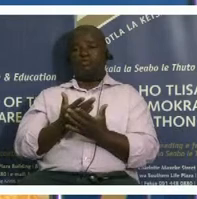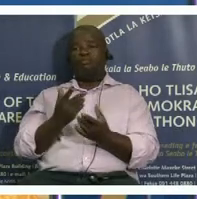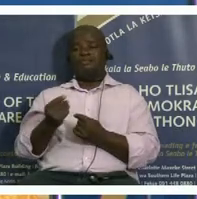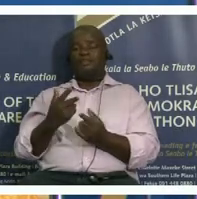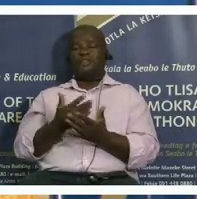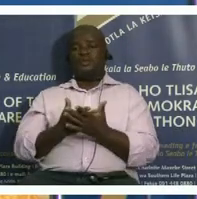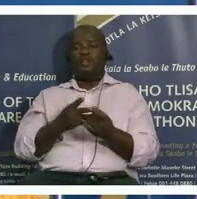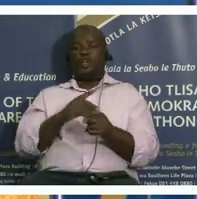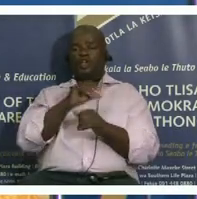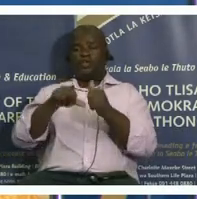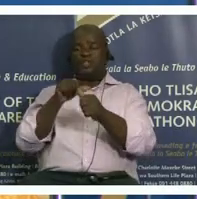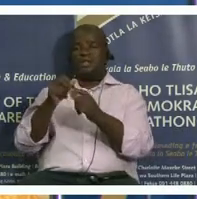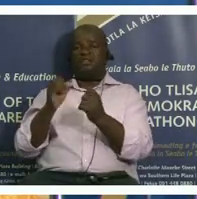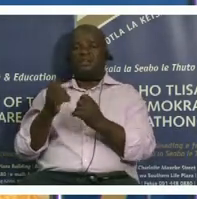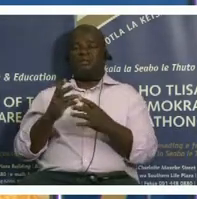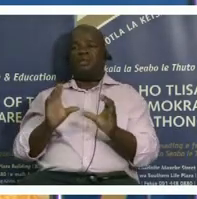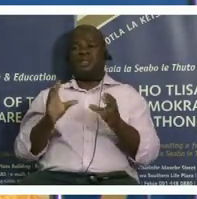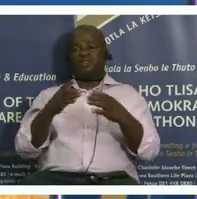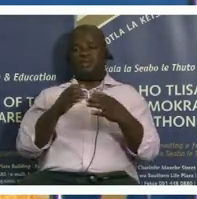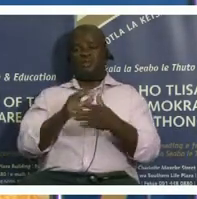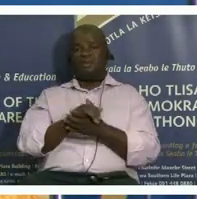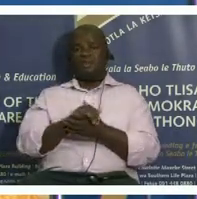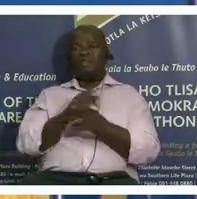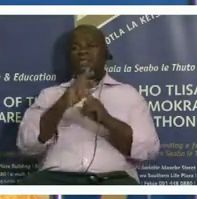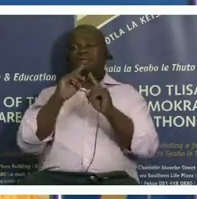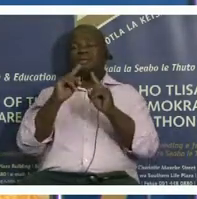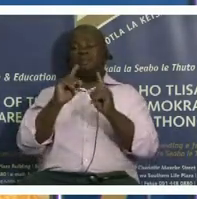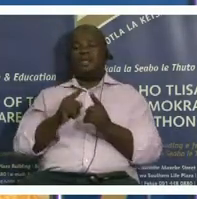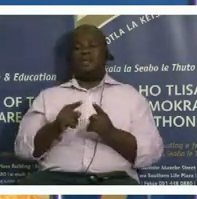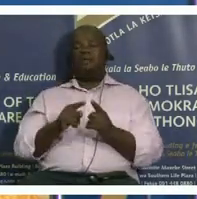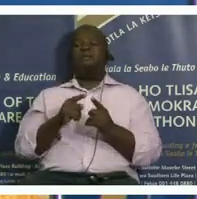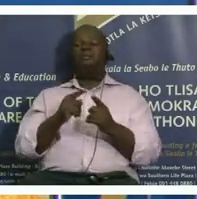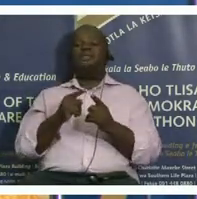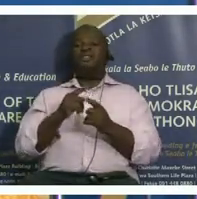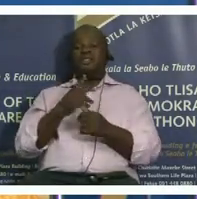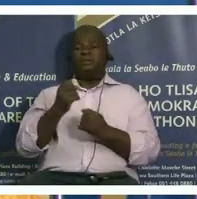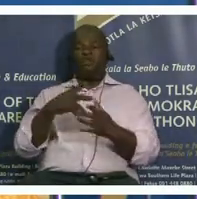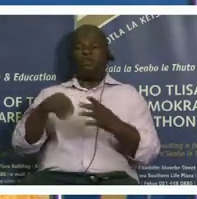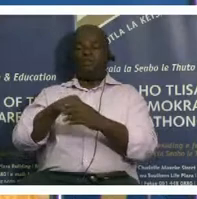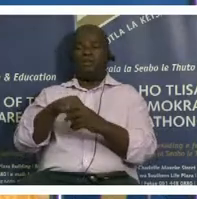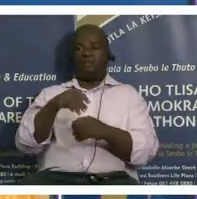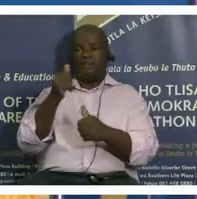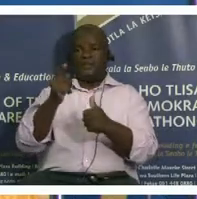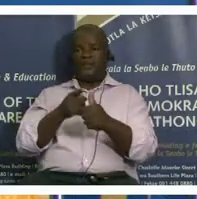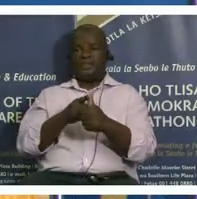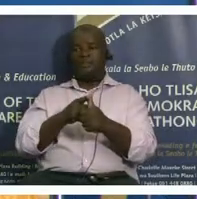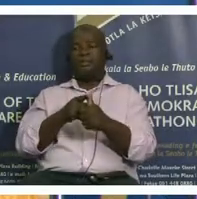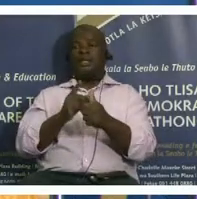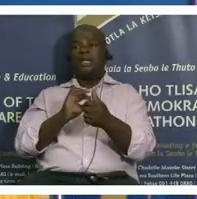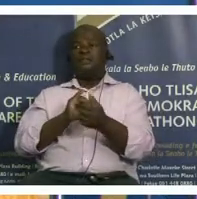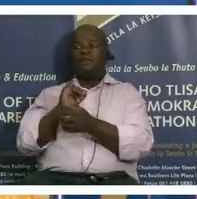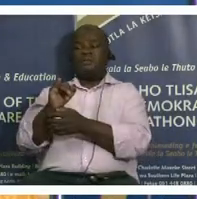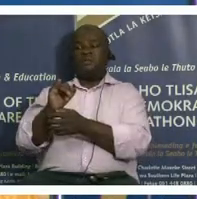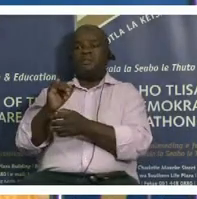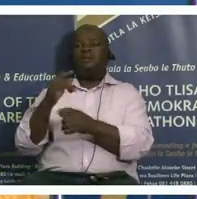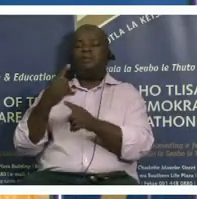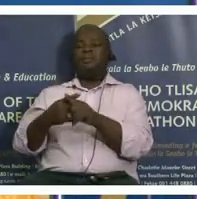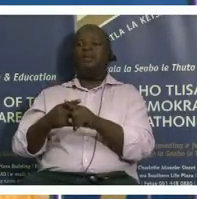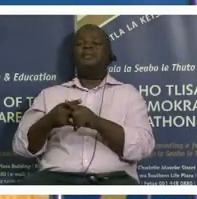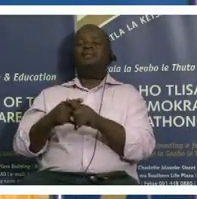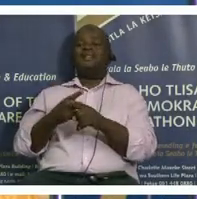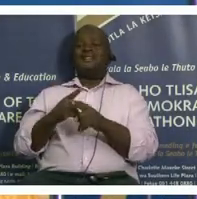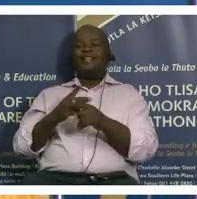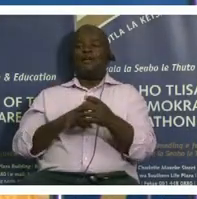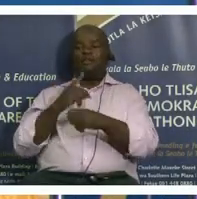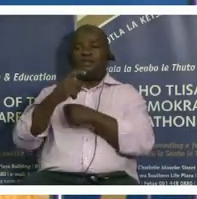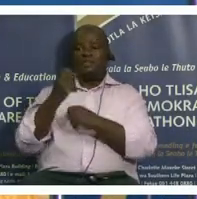compact. Our sector-specific consultations will include an investment and infrastructure conference,